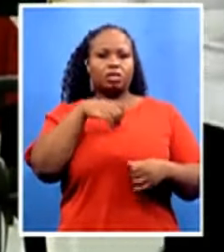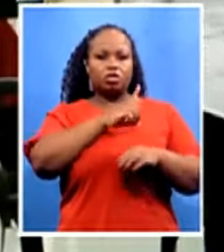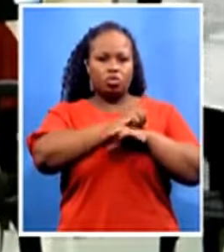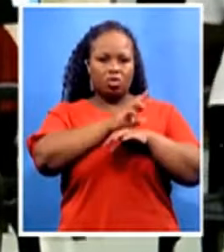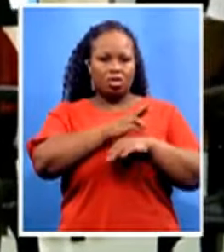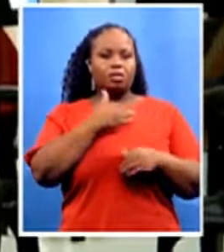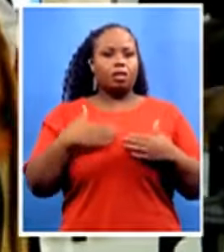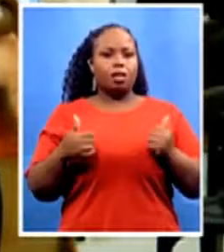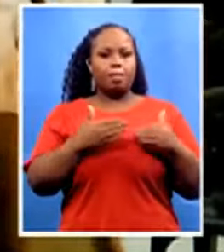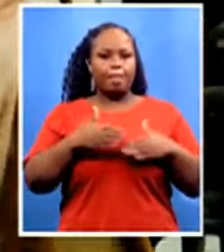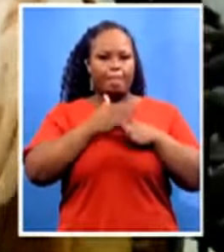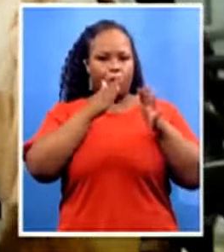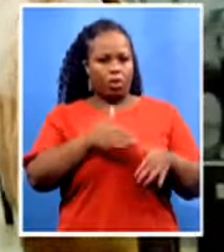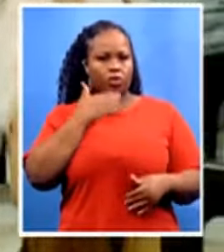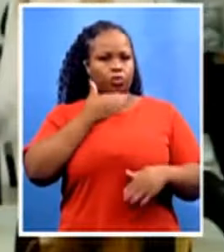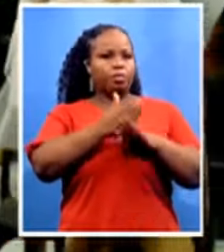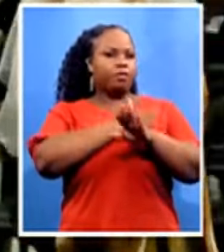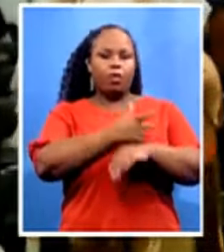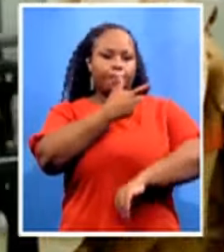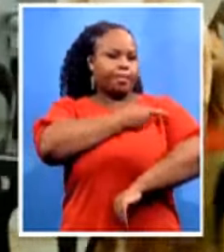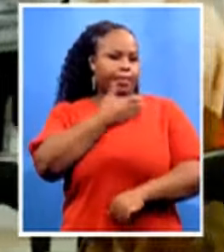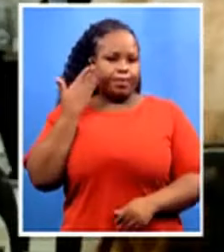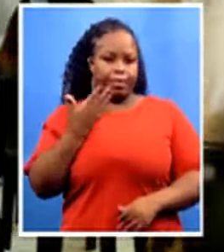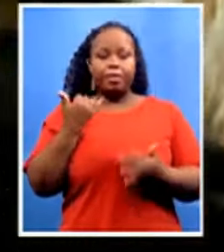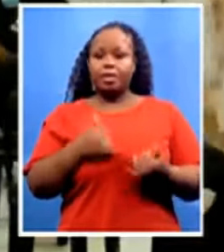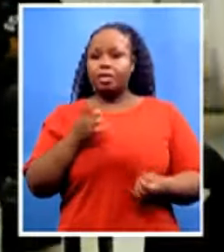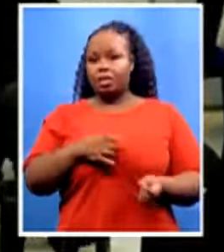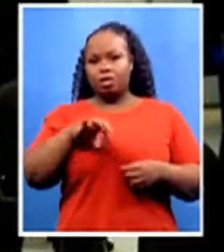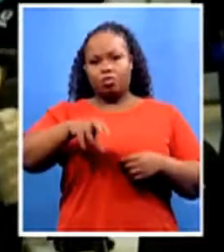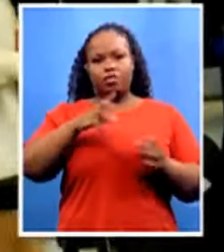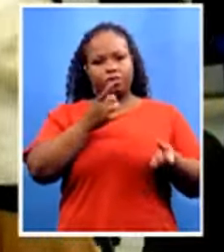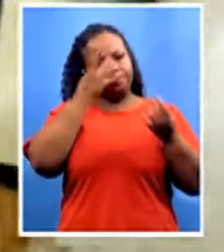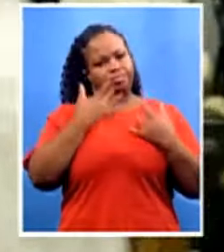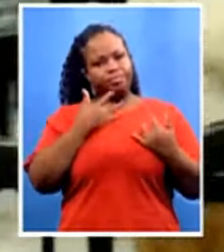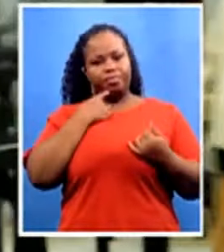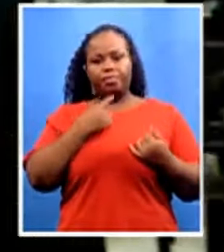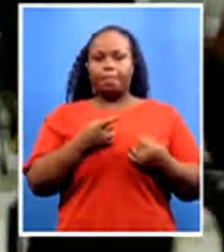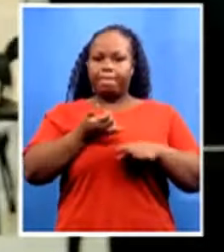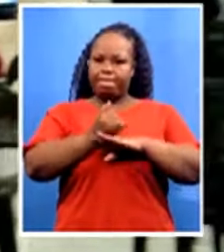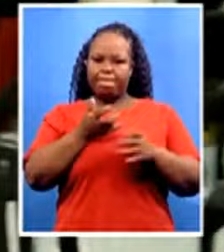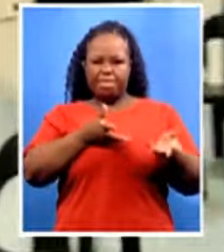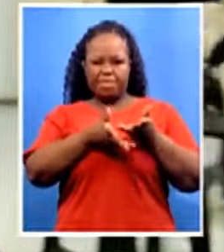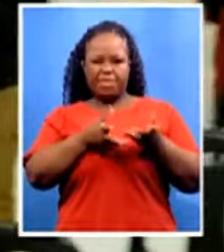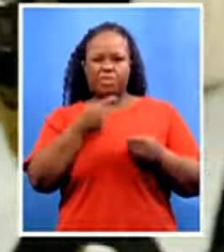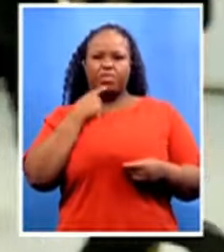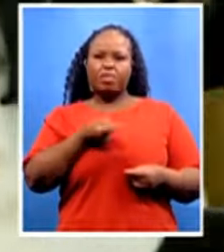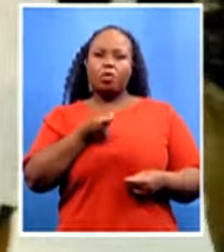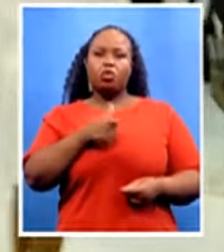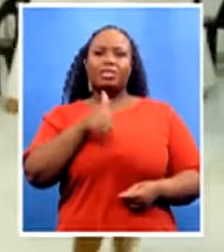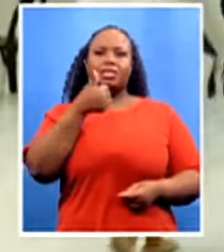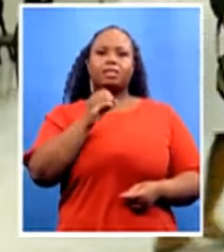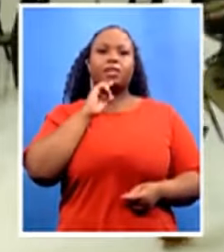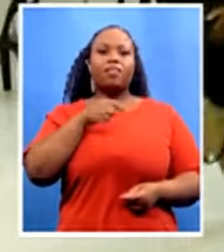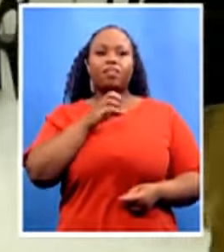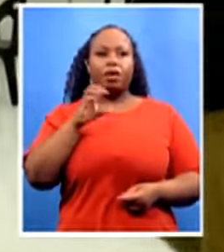The province has told me, just speaking to them earlier on, there's about 60,000 healthcare workers still outstanding